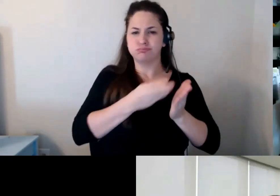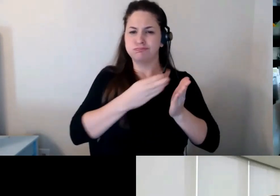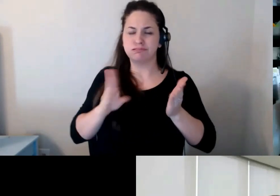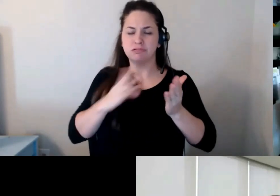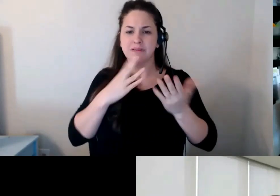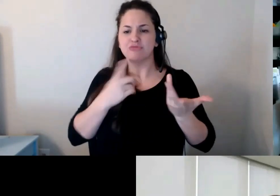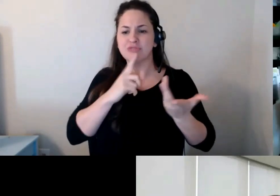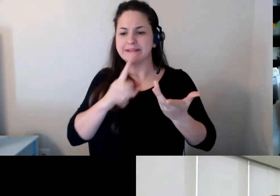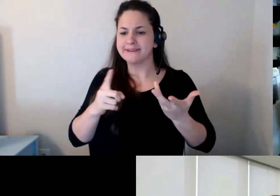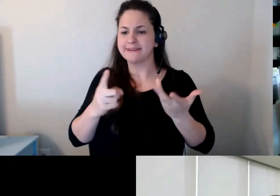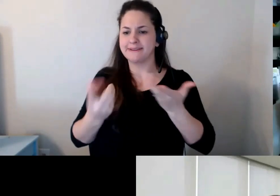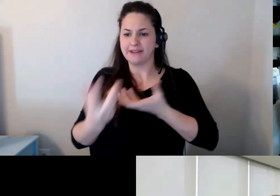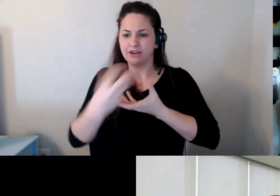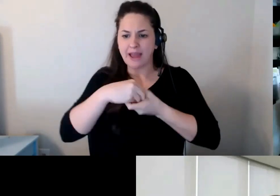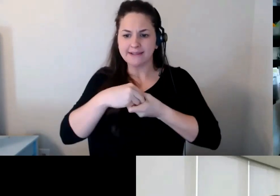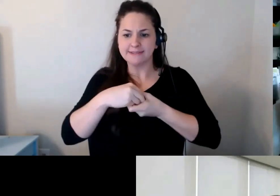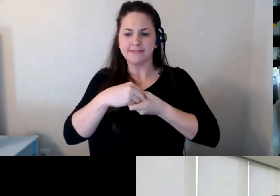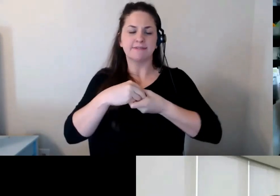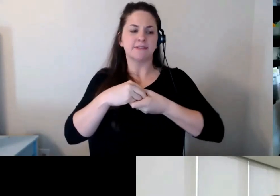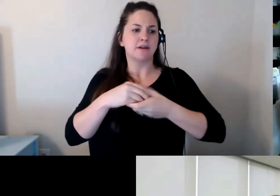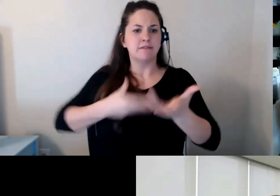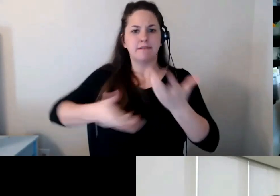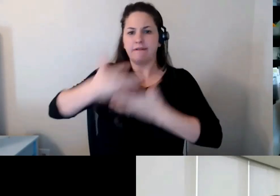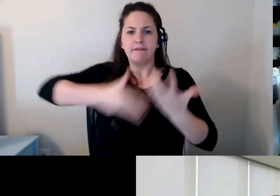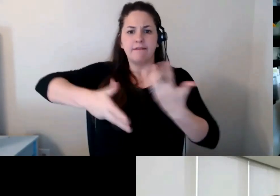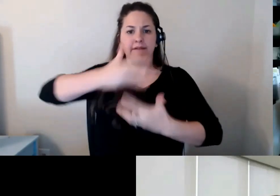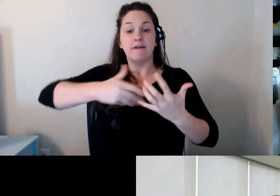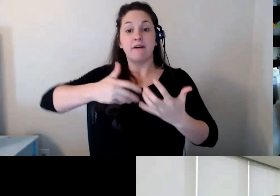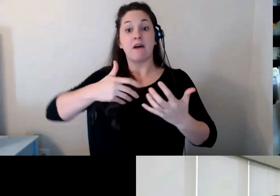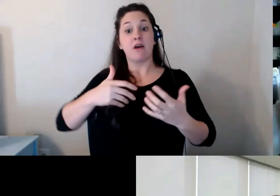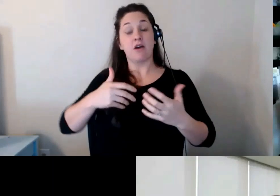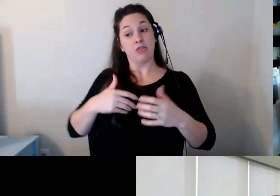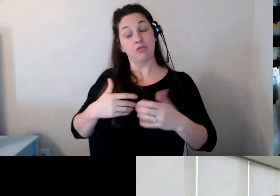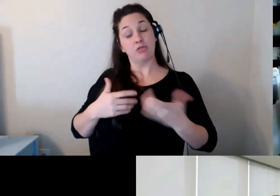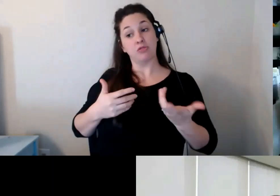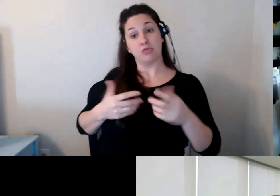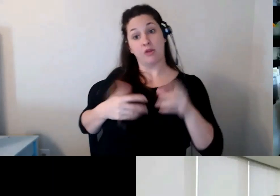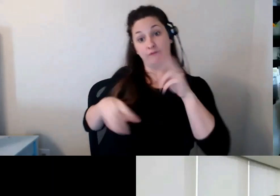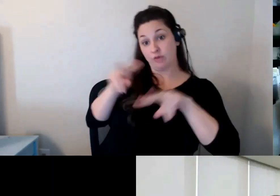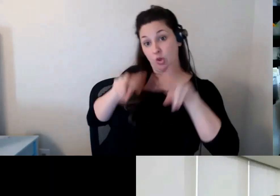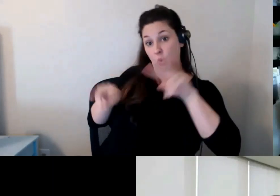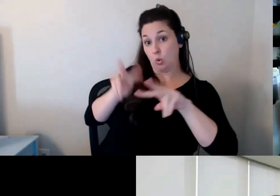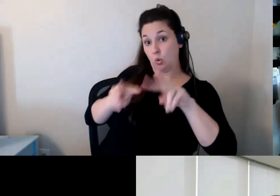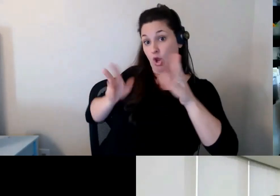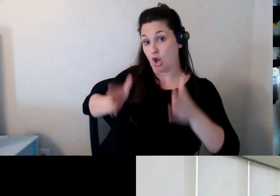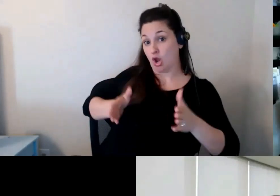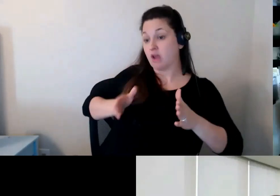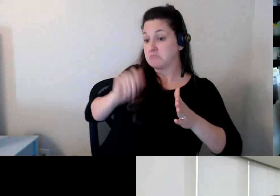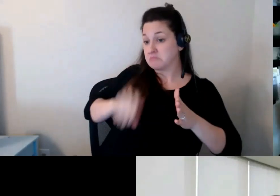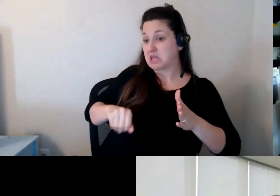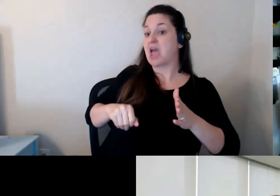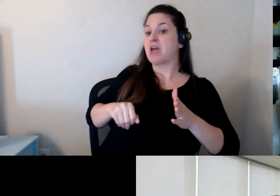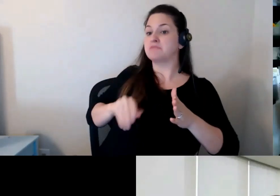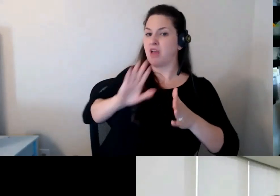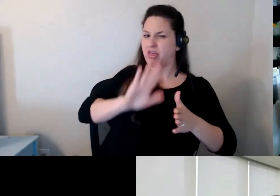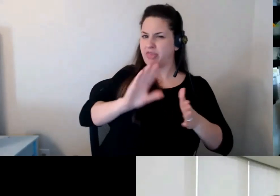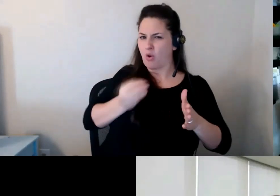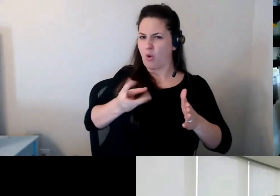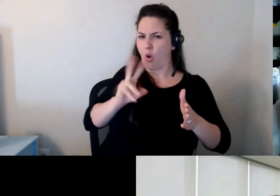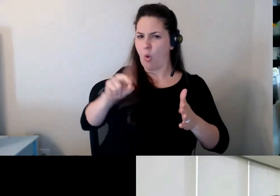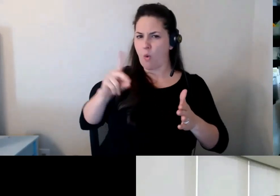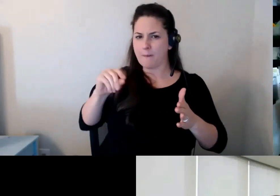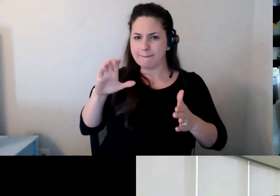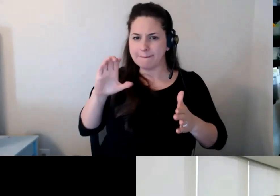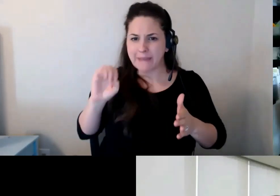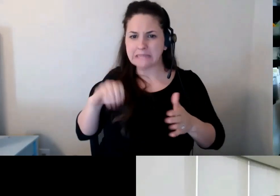interactive. The viewer can go at their own pace to see and to hear. An overall